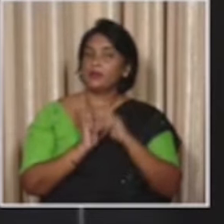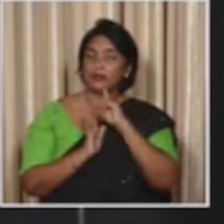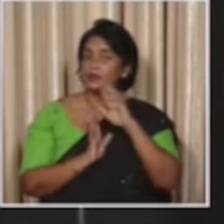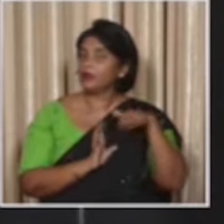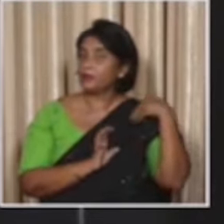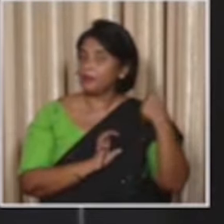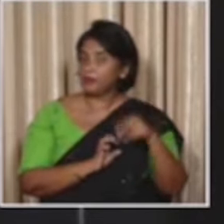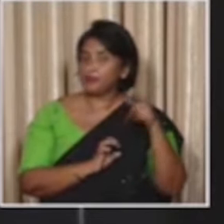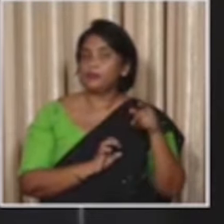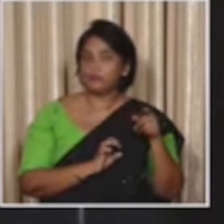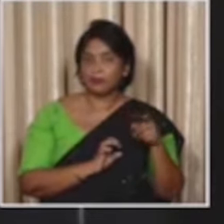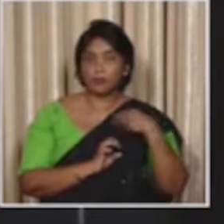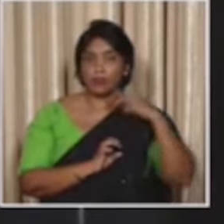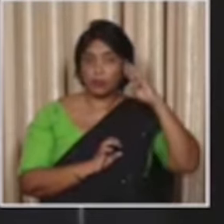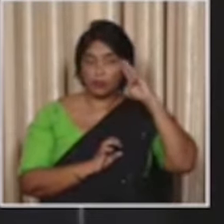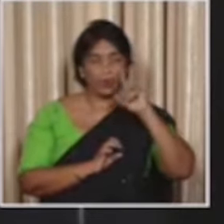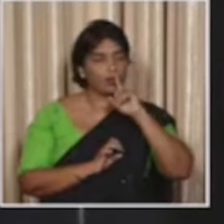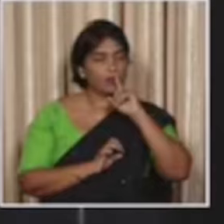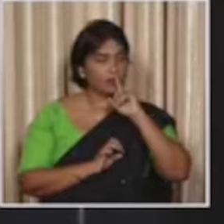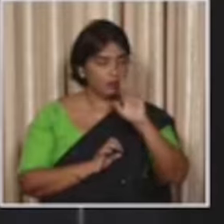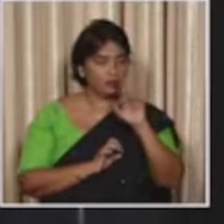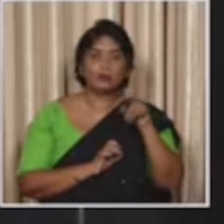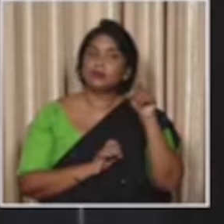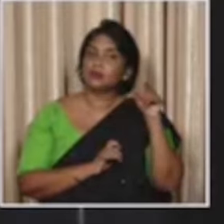pledge given that he will free the hostages.